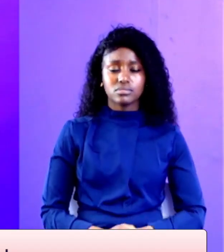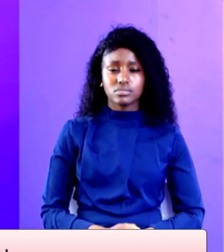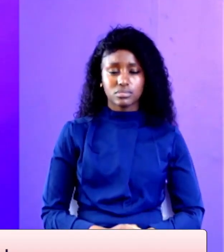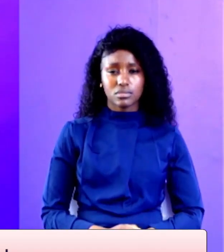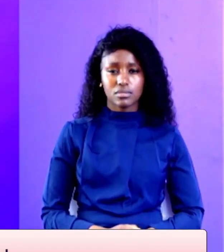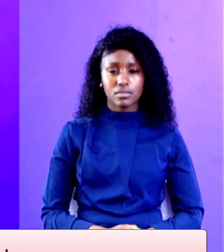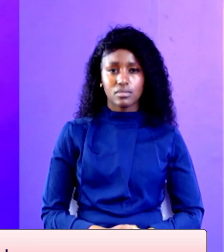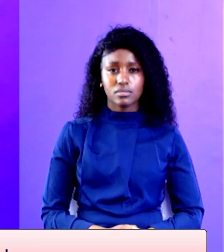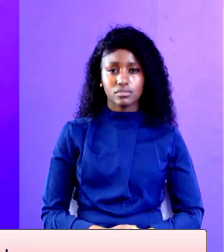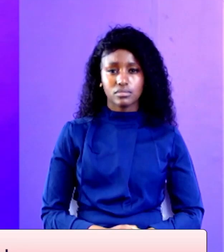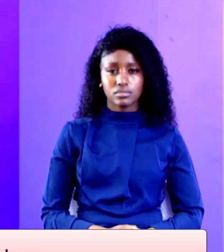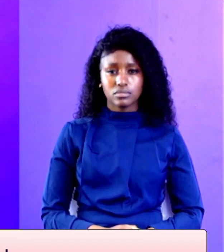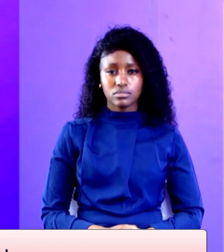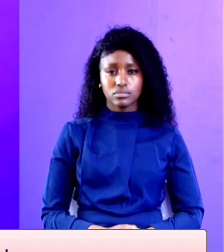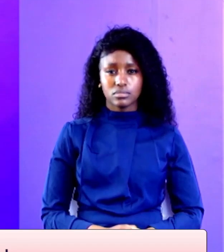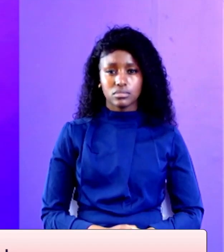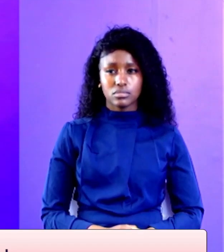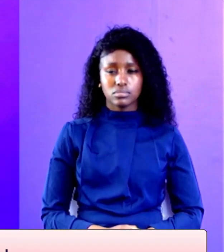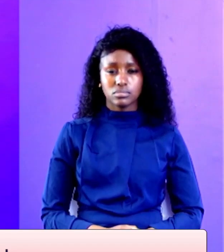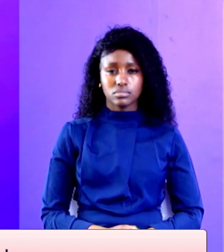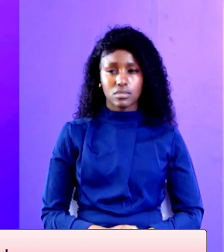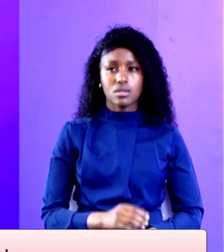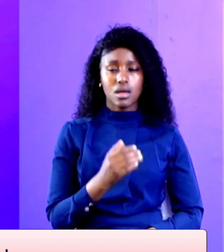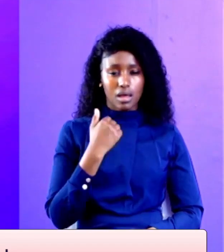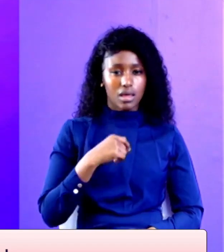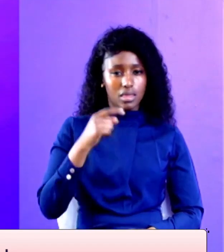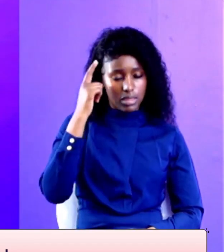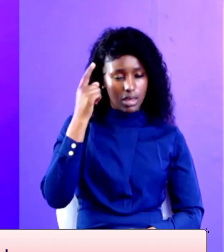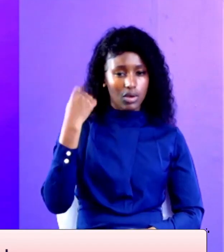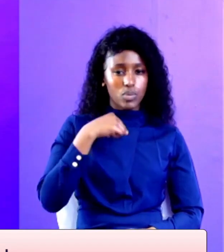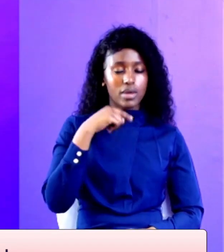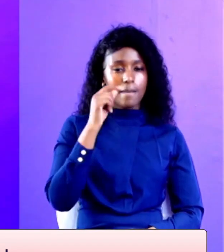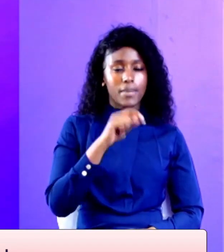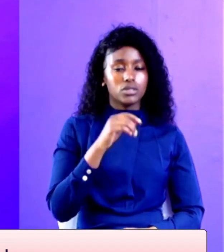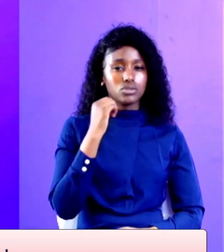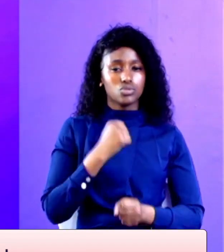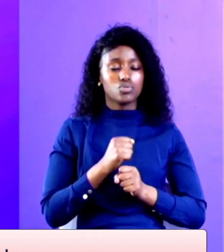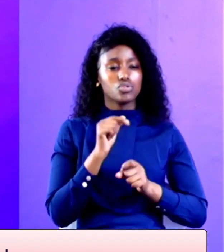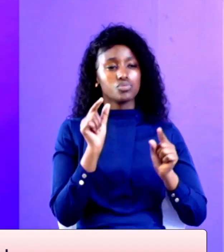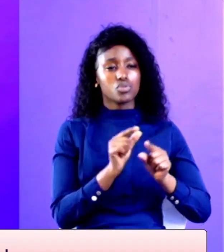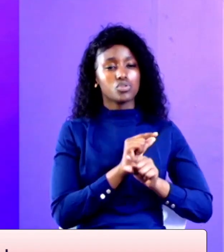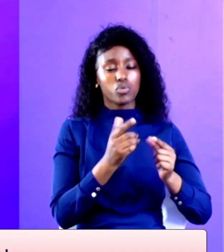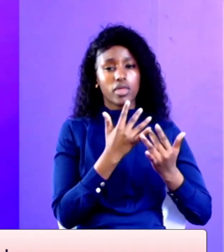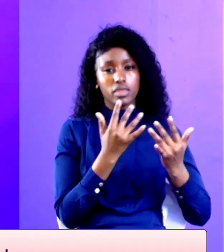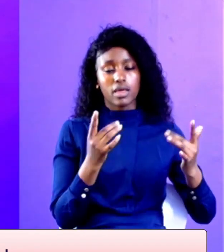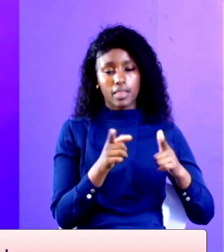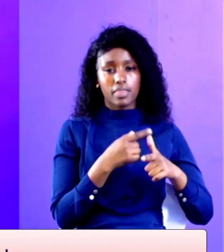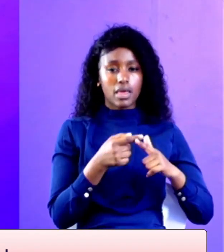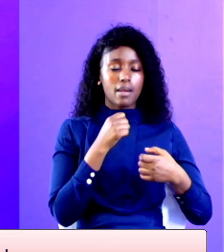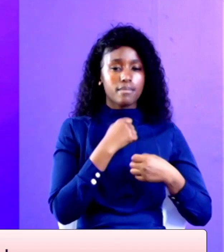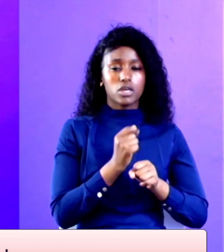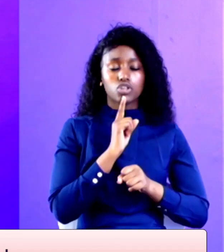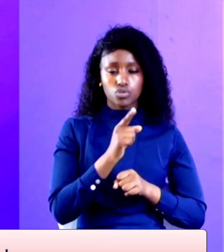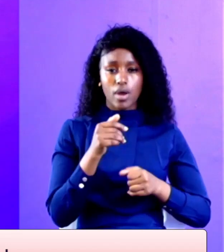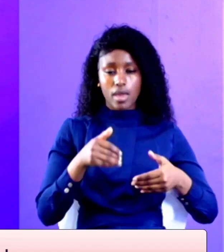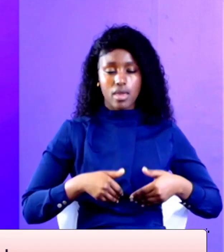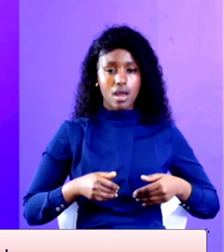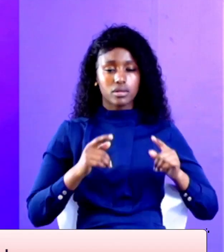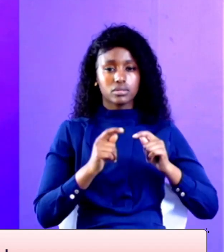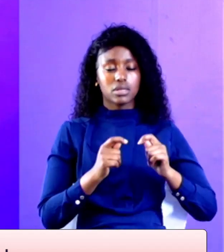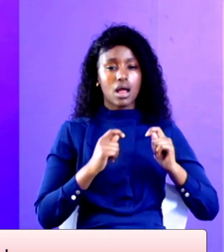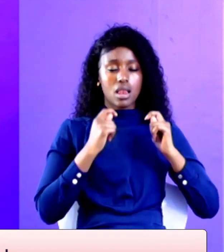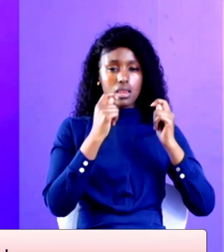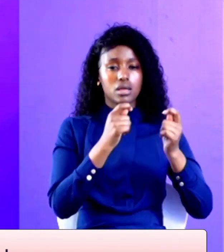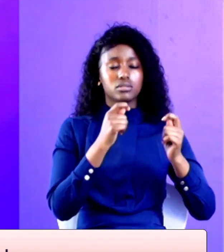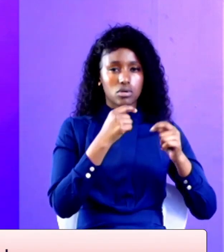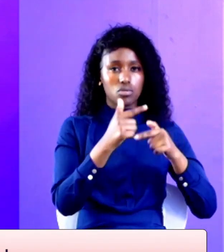so Arsenal, what we need to do is just small things. We make sure that these young talents come up, they